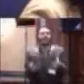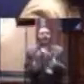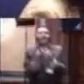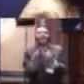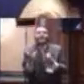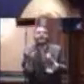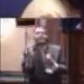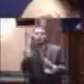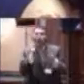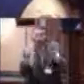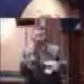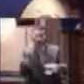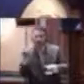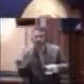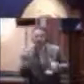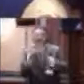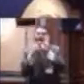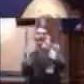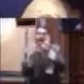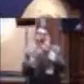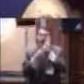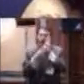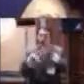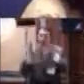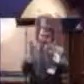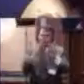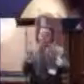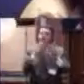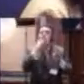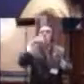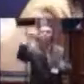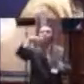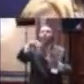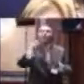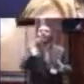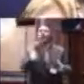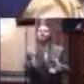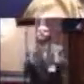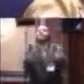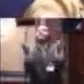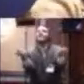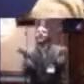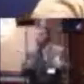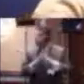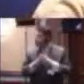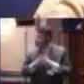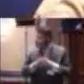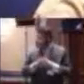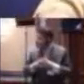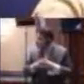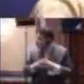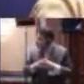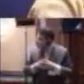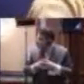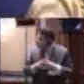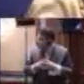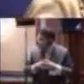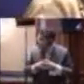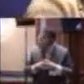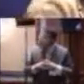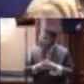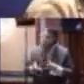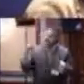discriminatory to the degree that it had ensured the ongoing entrenchment of apartheid and